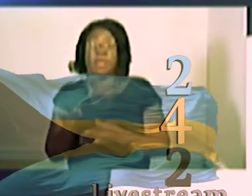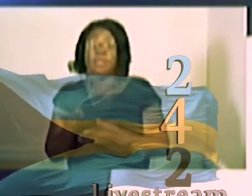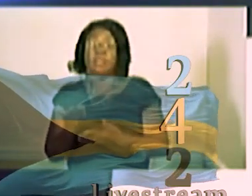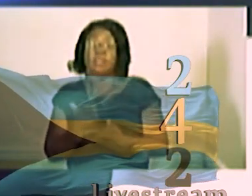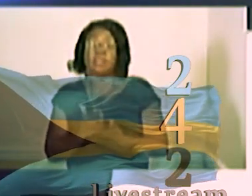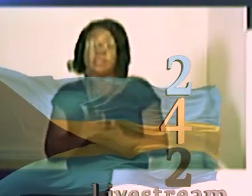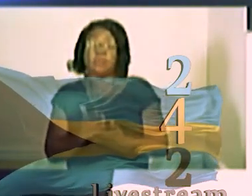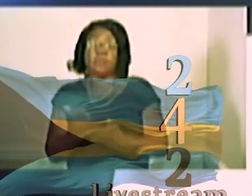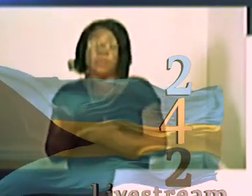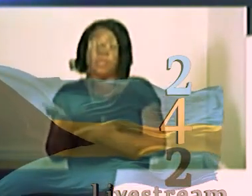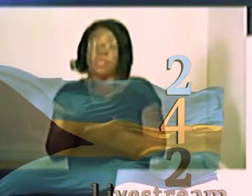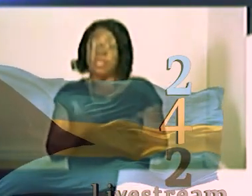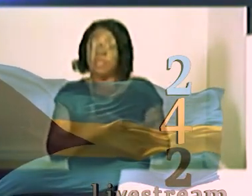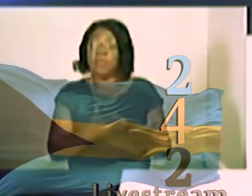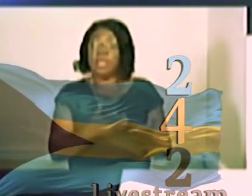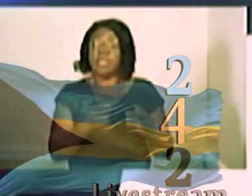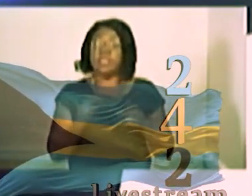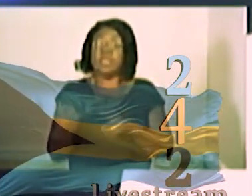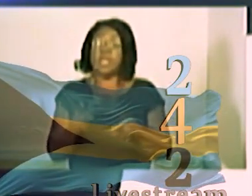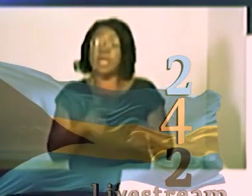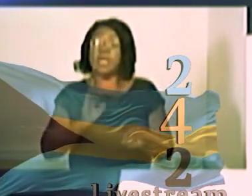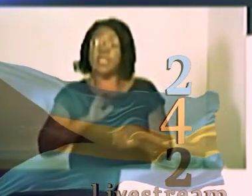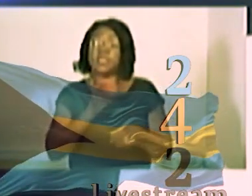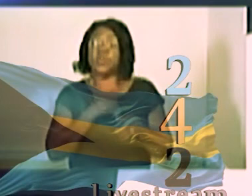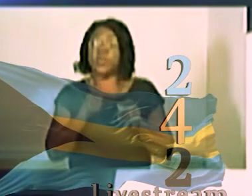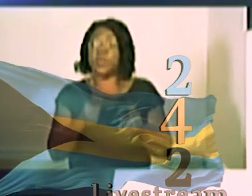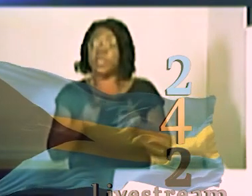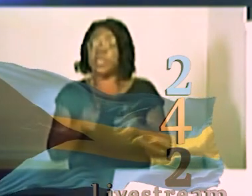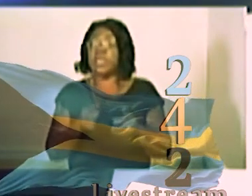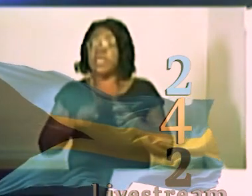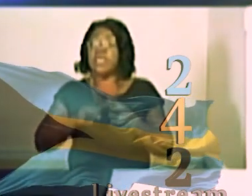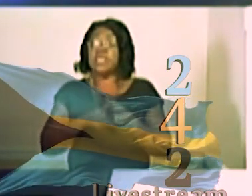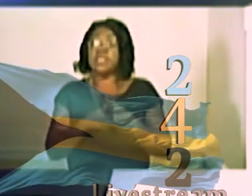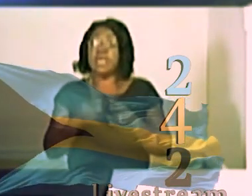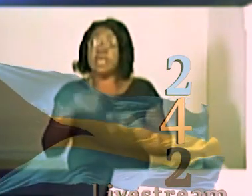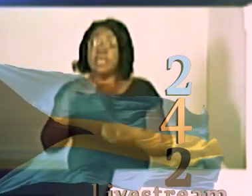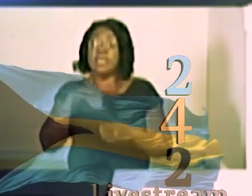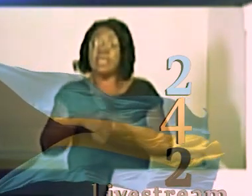we quickly get ready for the return of inter-island travel,